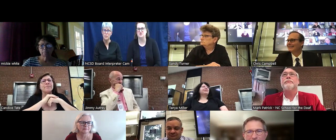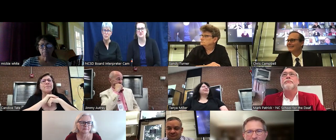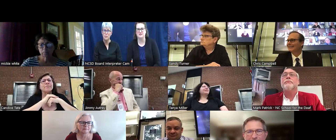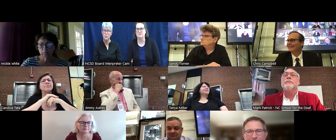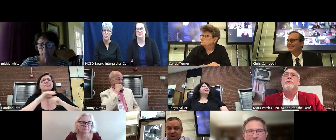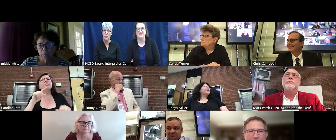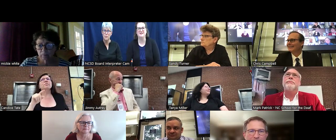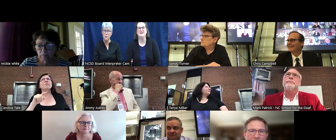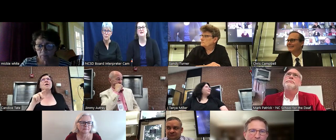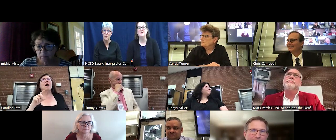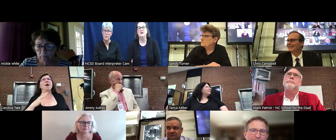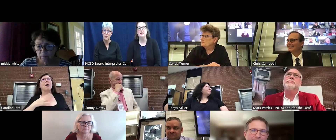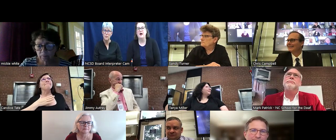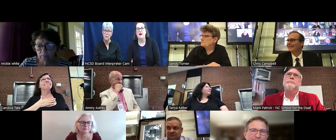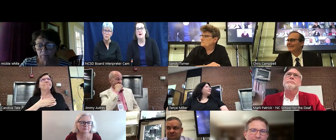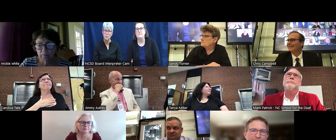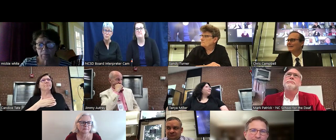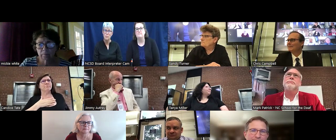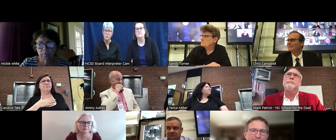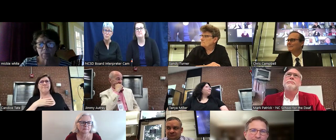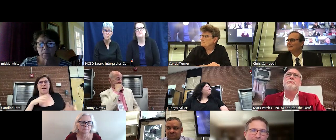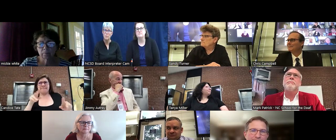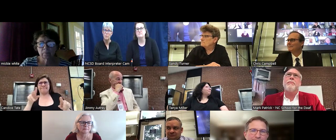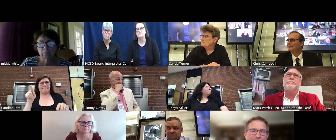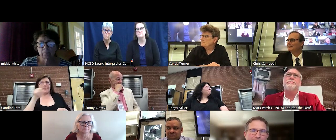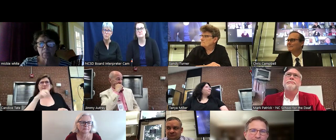be a struggle. It's complicated.